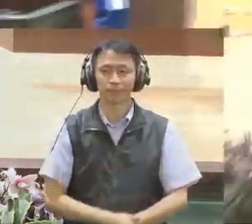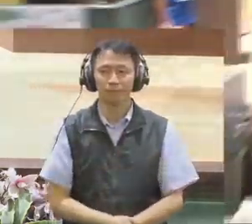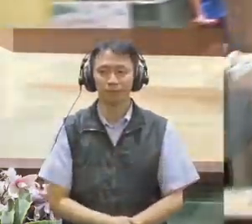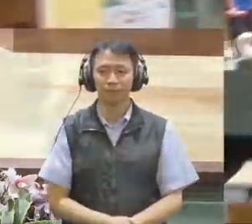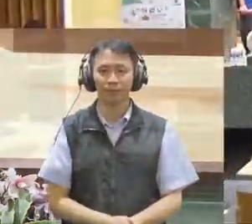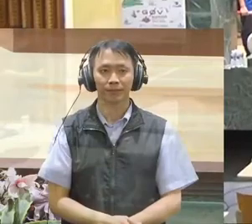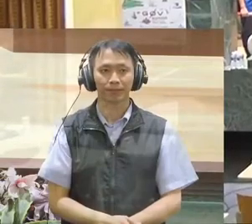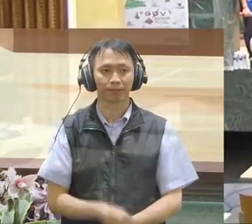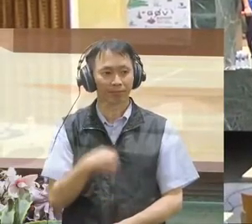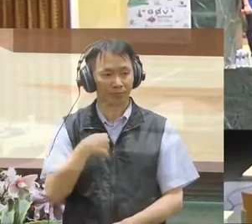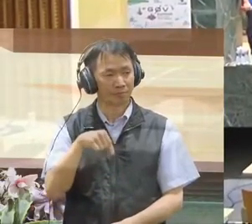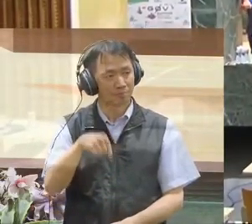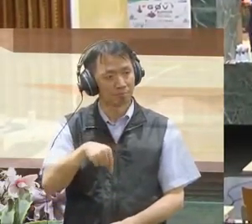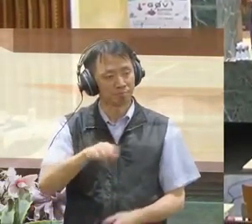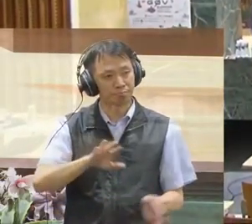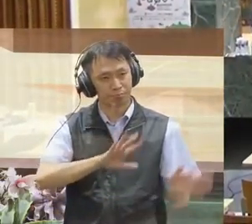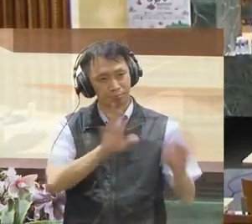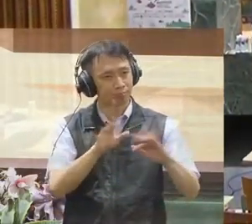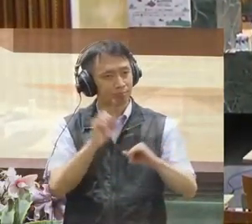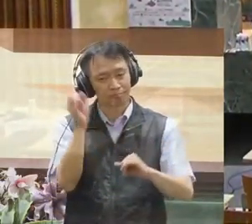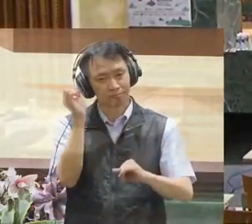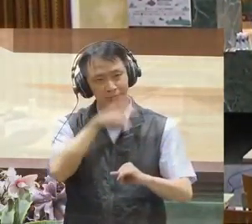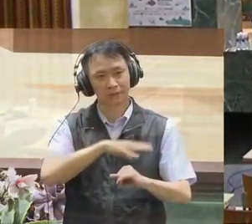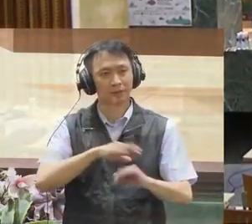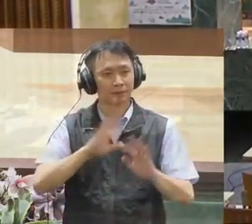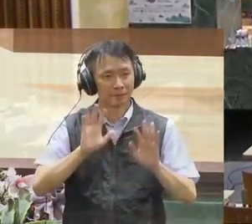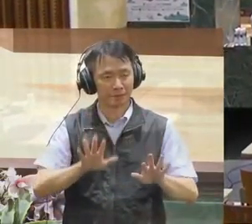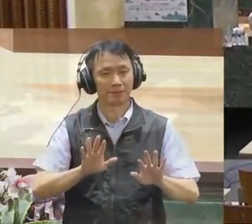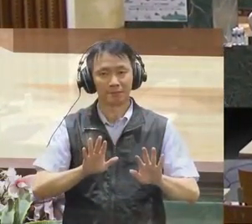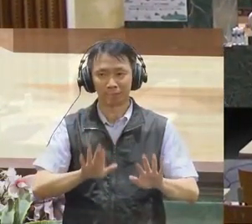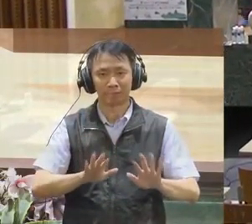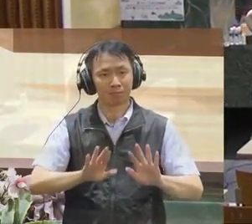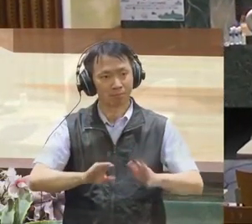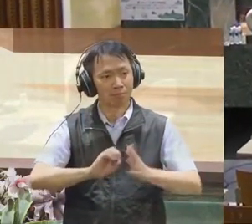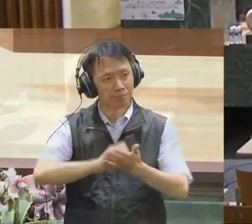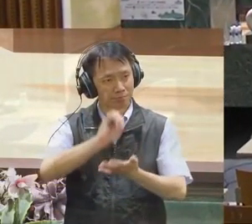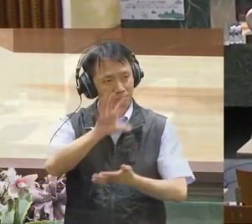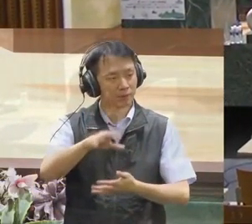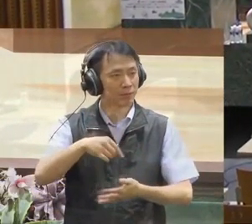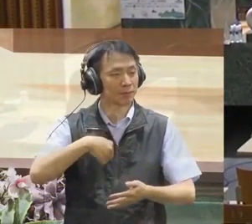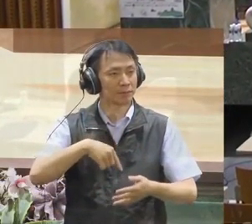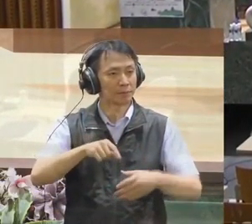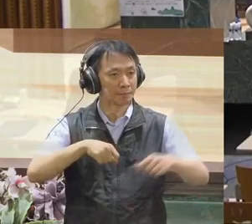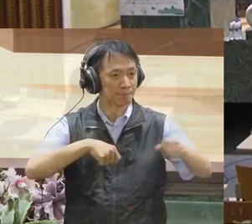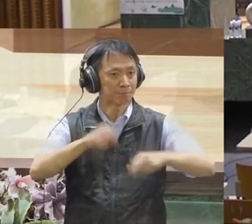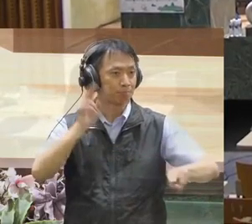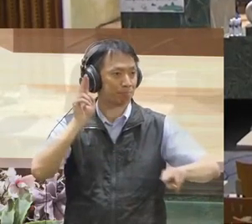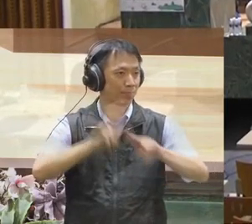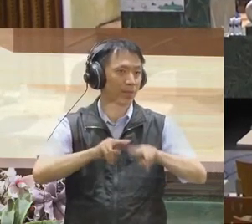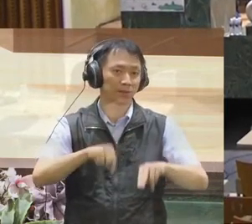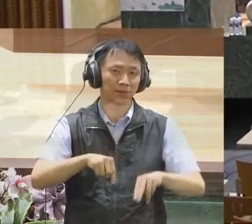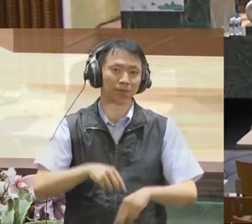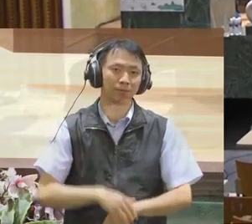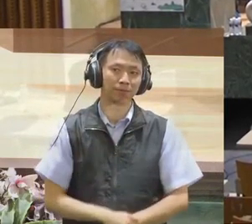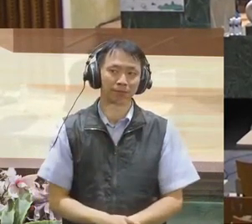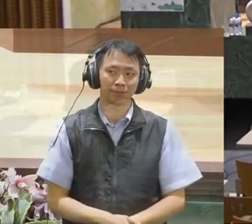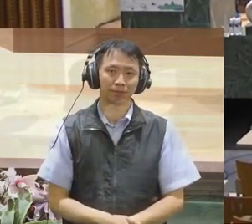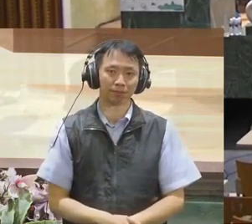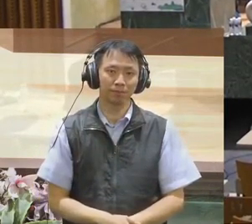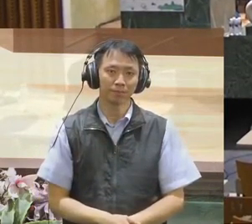have a nice project to show to you all today. It's called Project Lockdown, and Julie will be helping me with the slides. That's me right